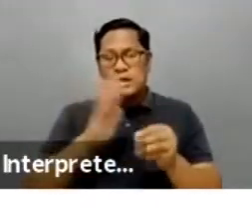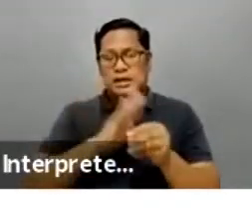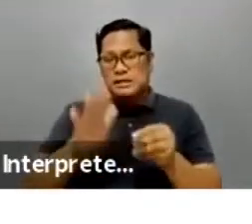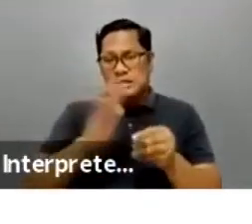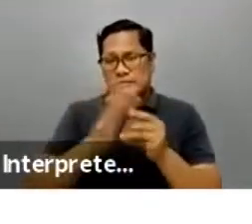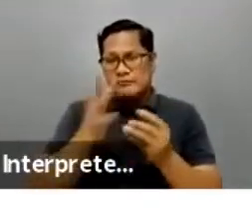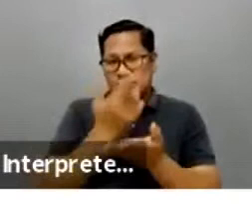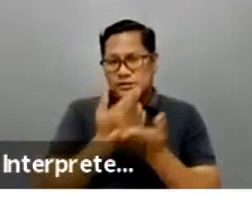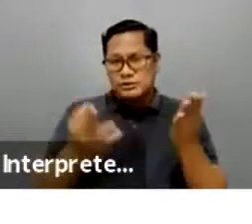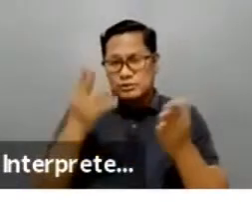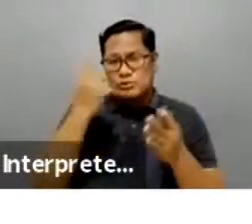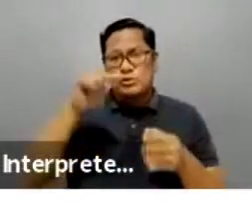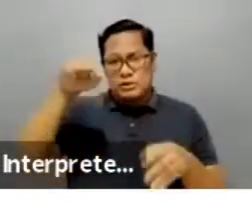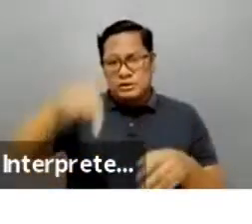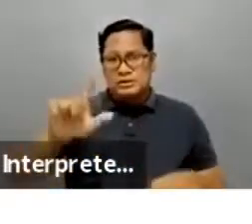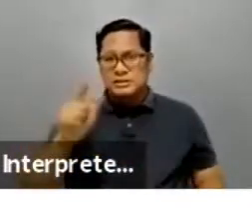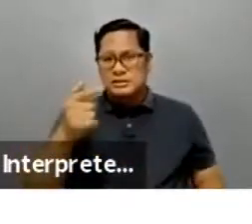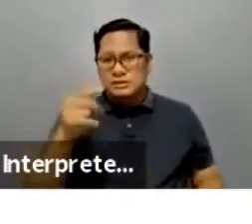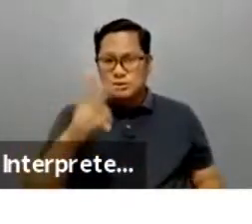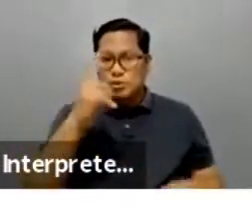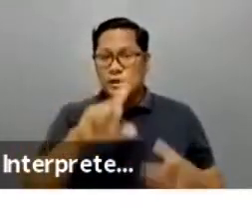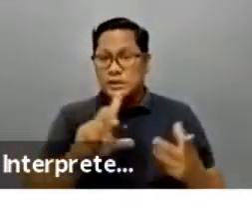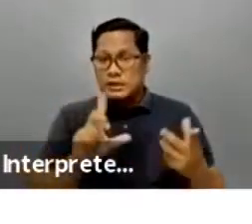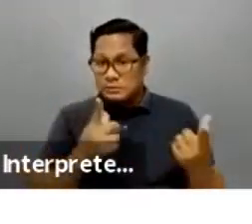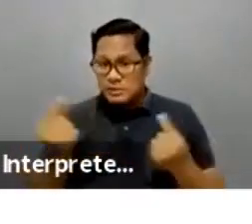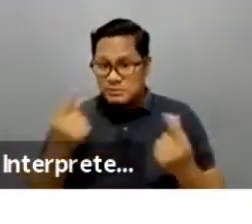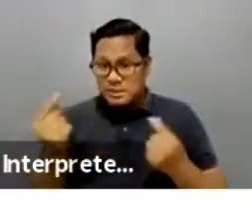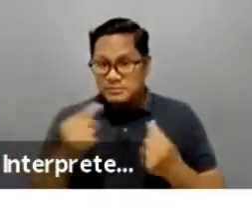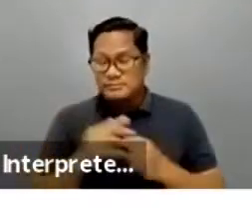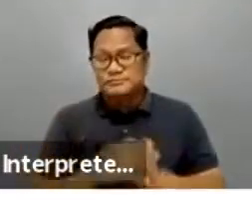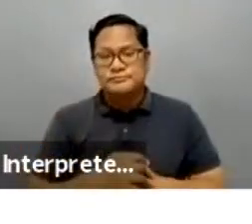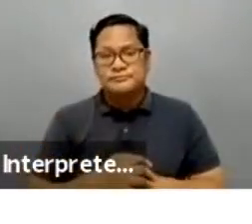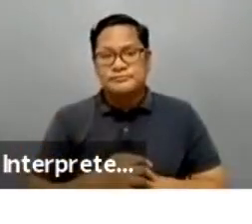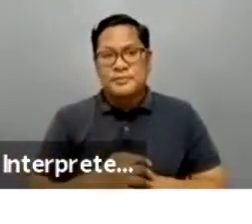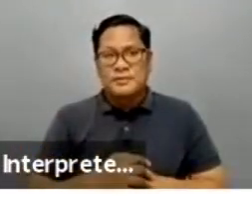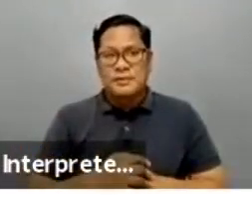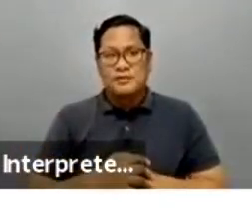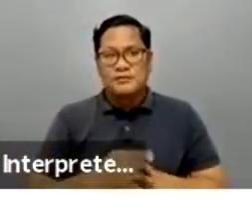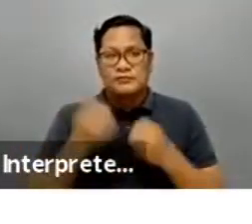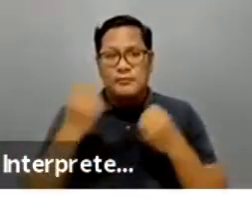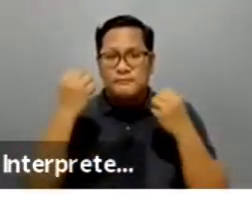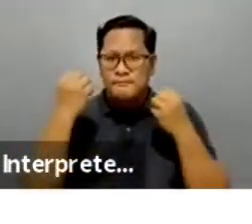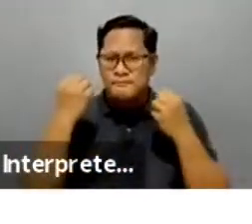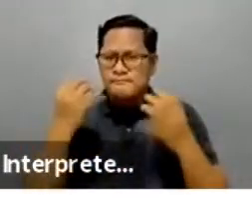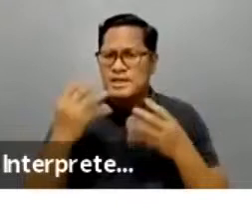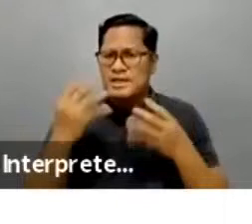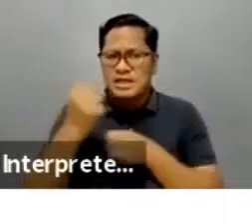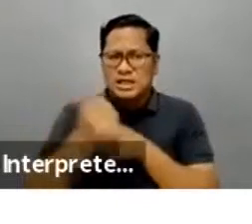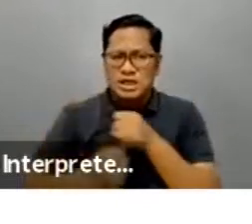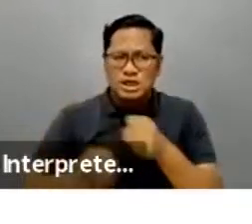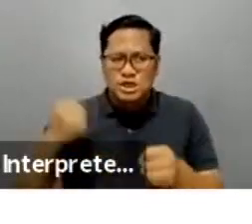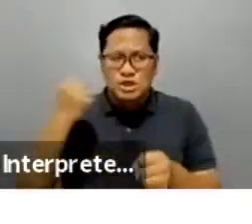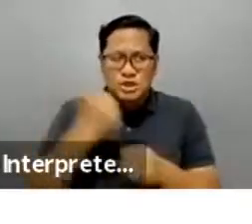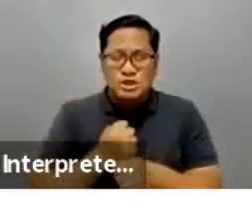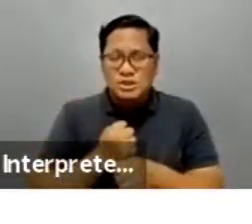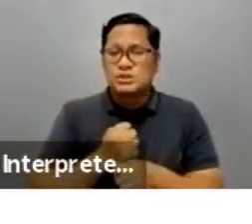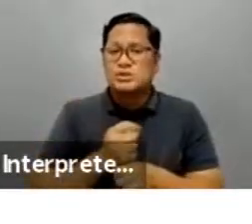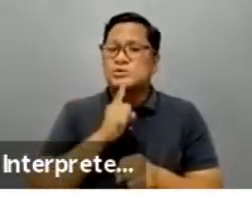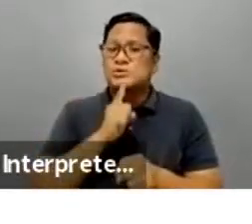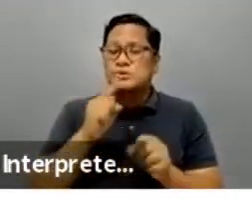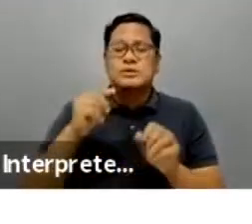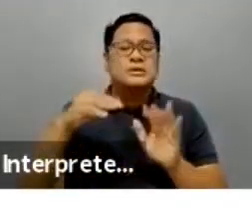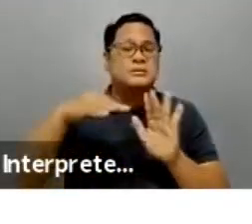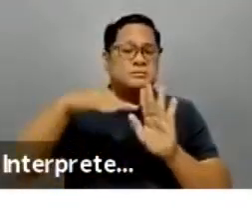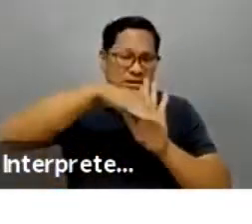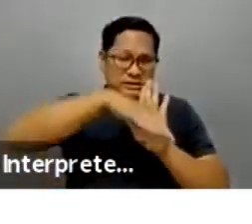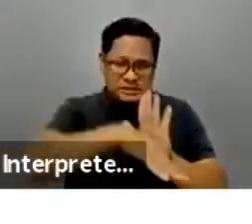local governments to actually implement it. So for many years, bagsak yung services at